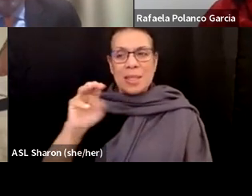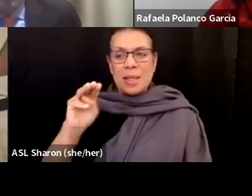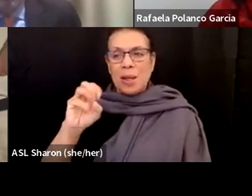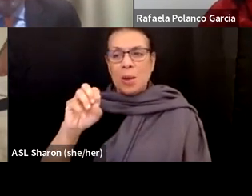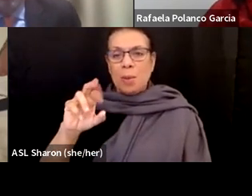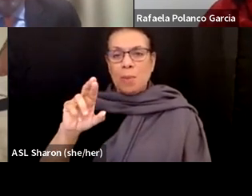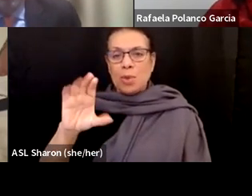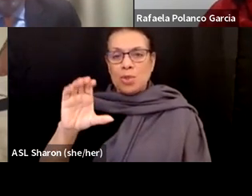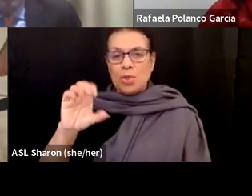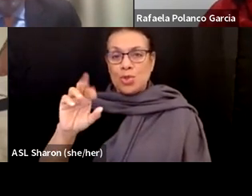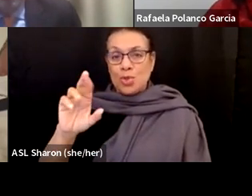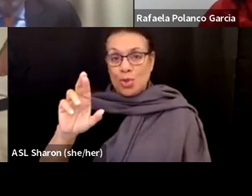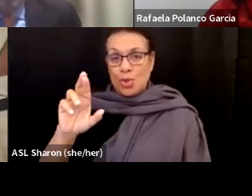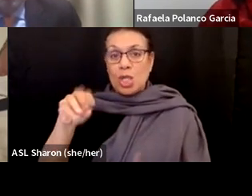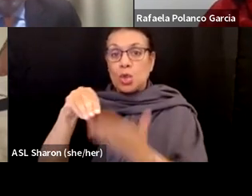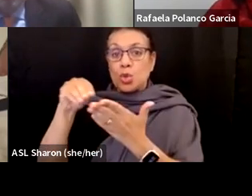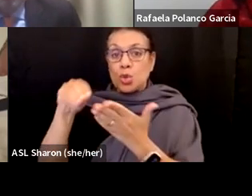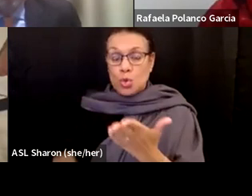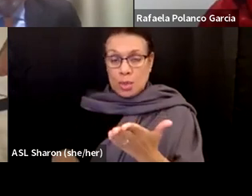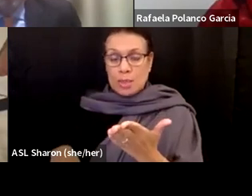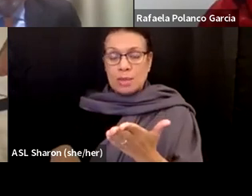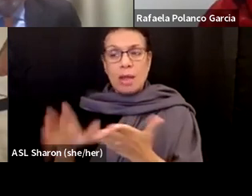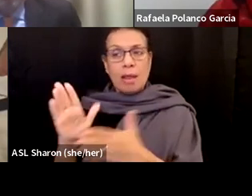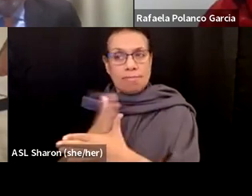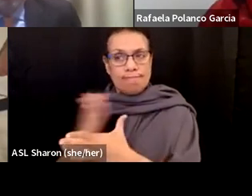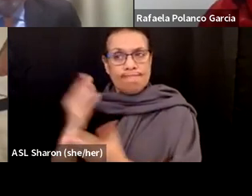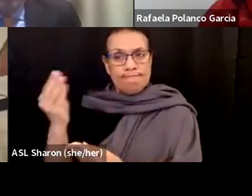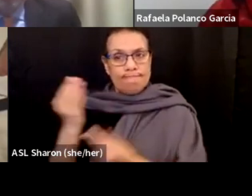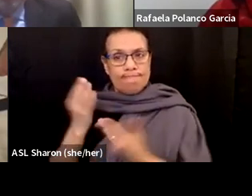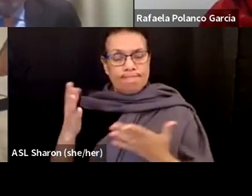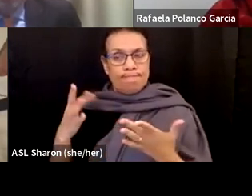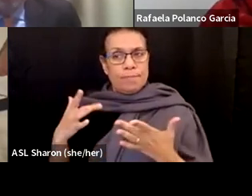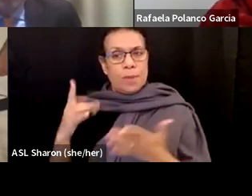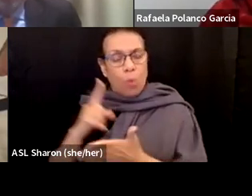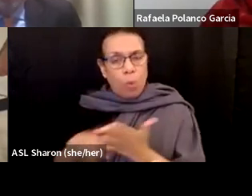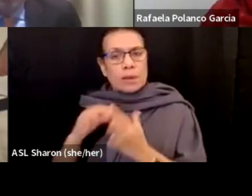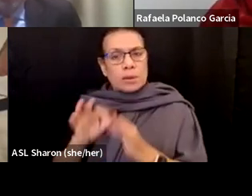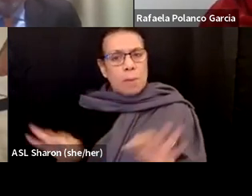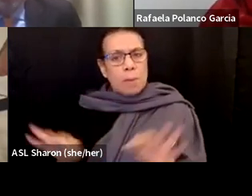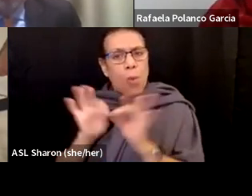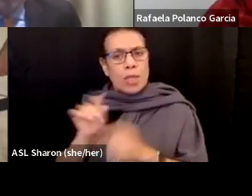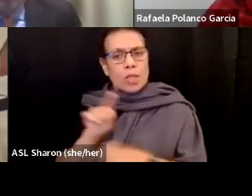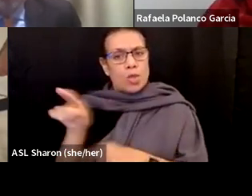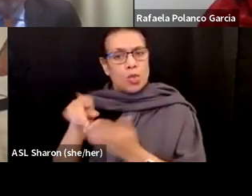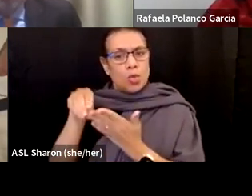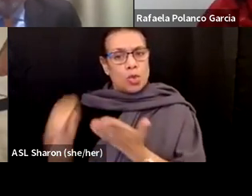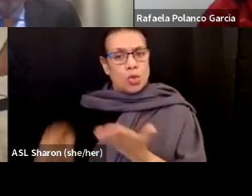students and they have been sharing with us you know about the things that really matter to them and that is about their own